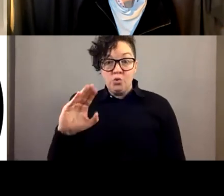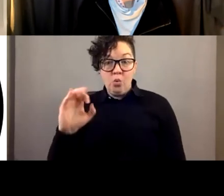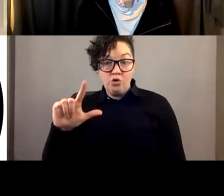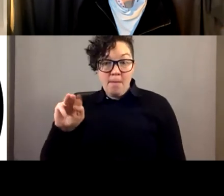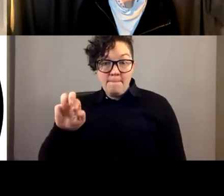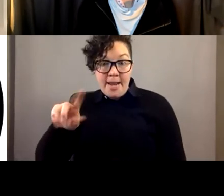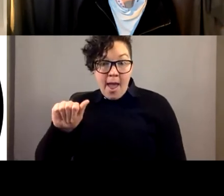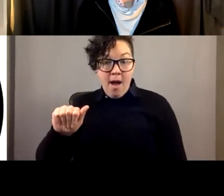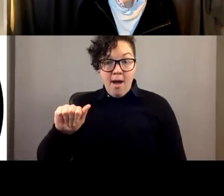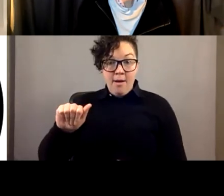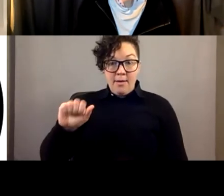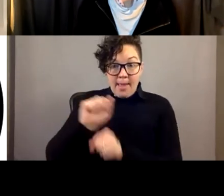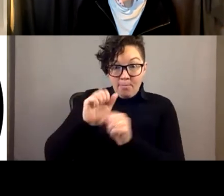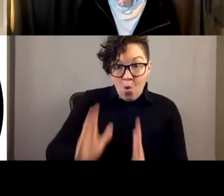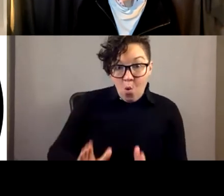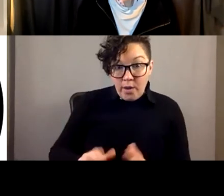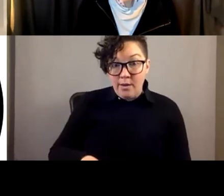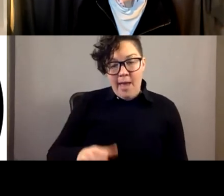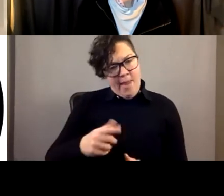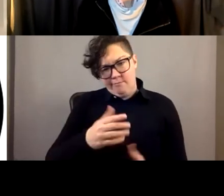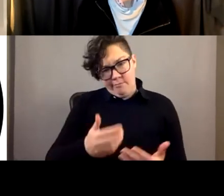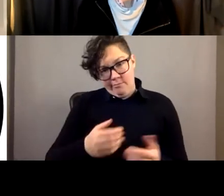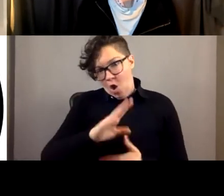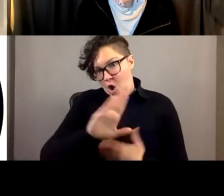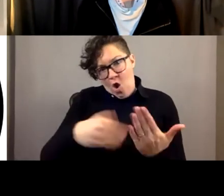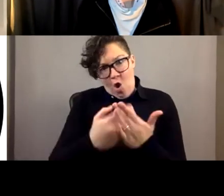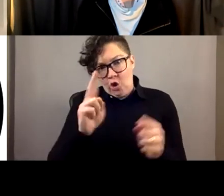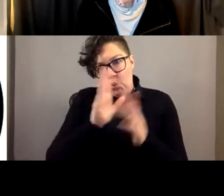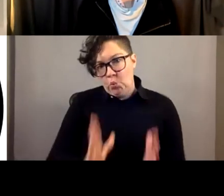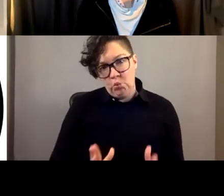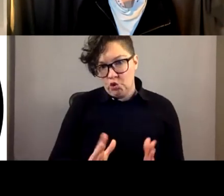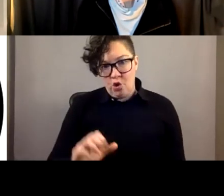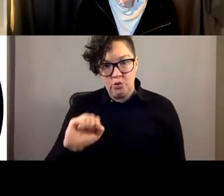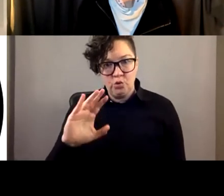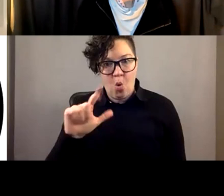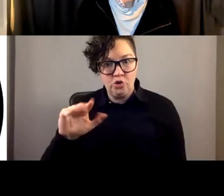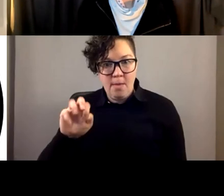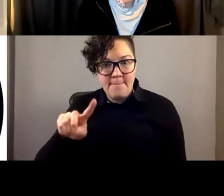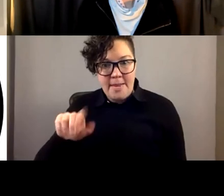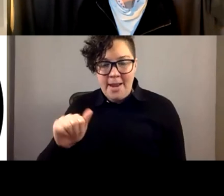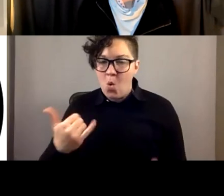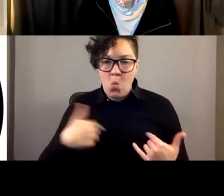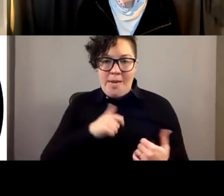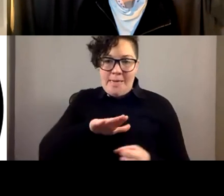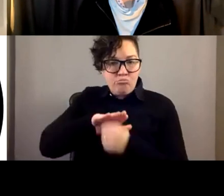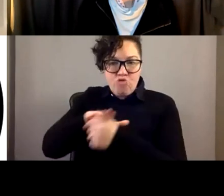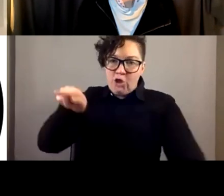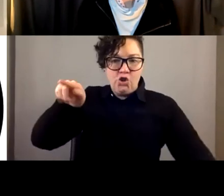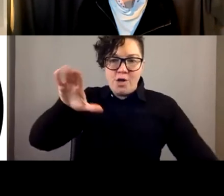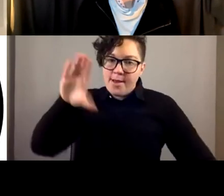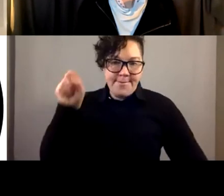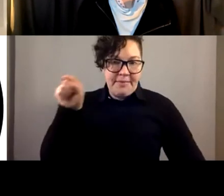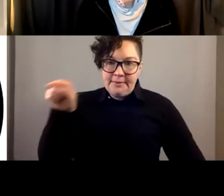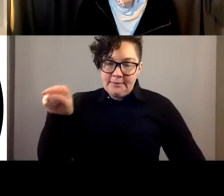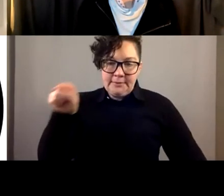users in the audience. So I think it is time to start applying social and economic pressure to these companies that we just won't